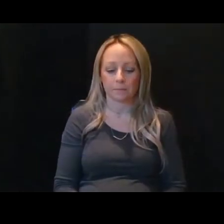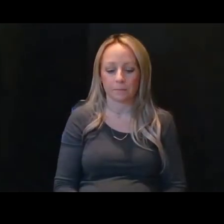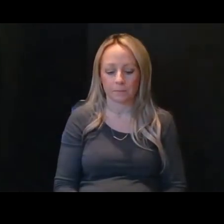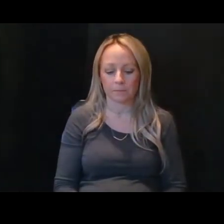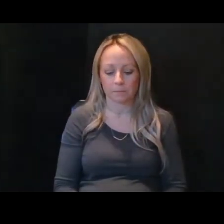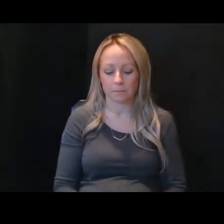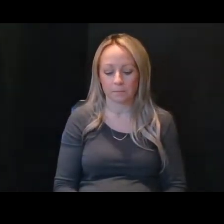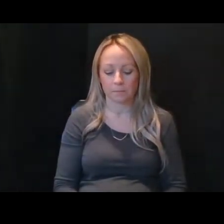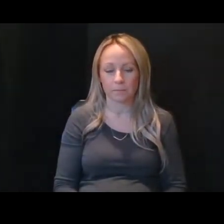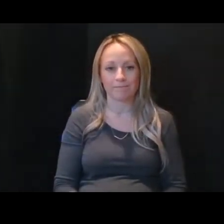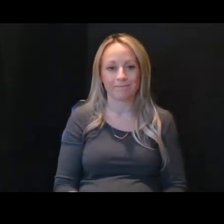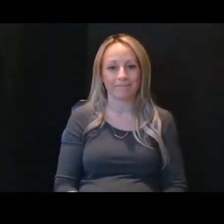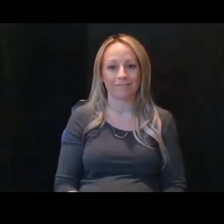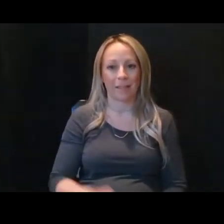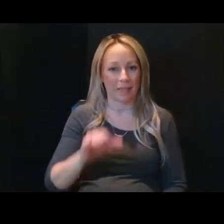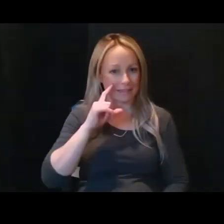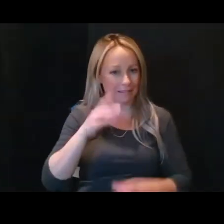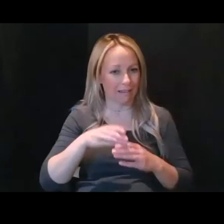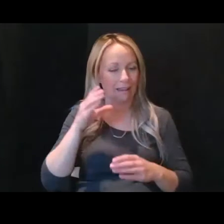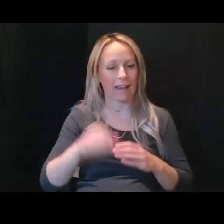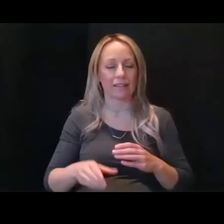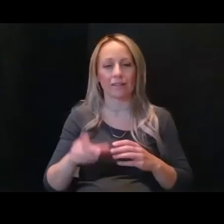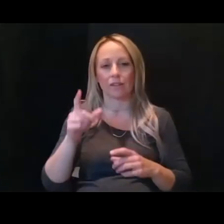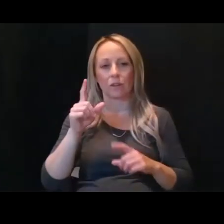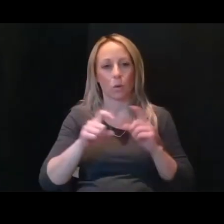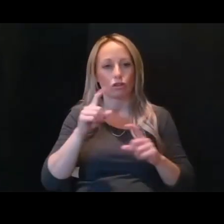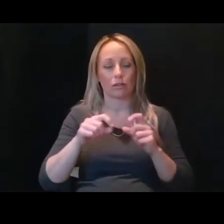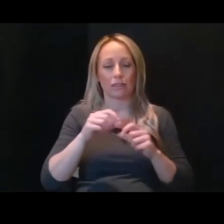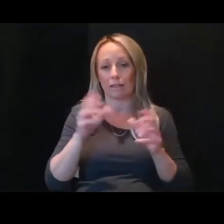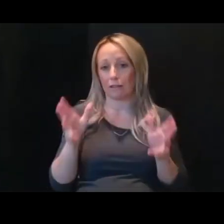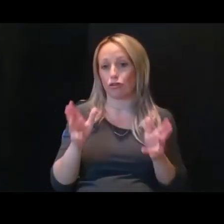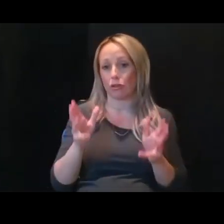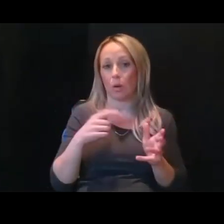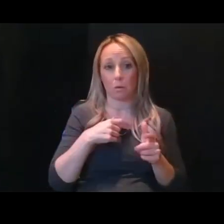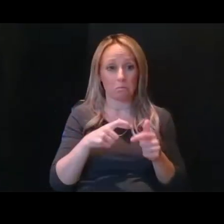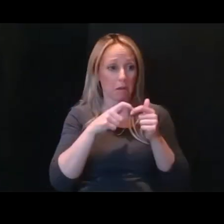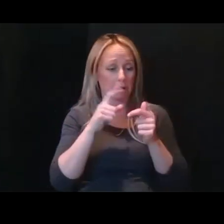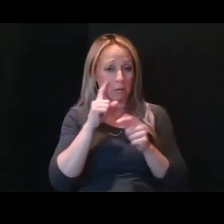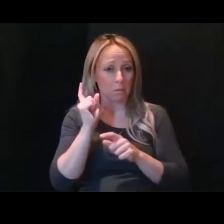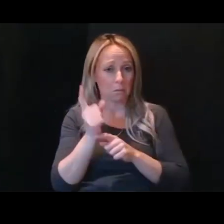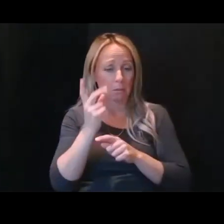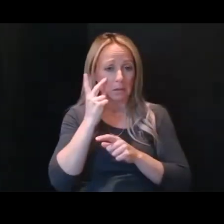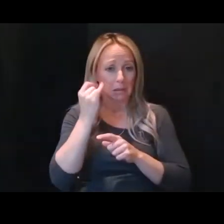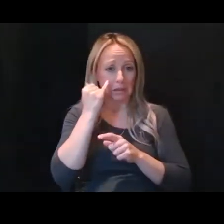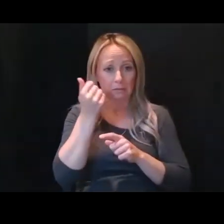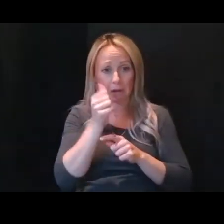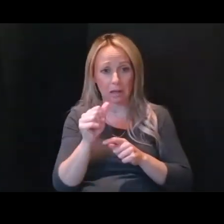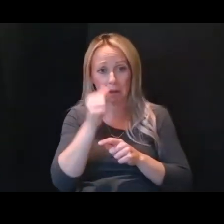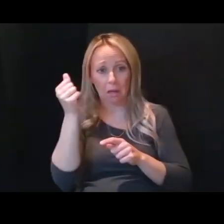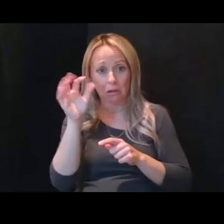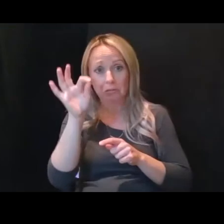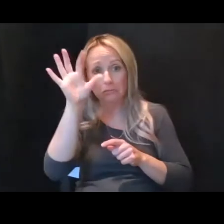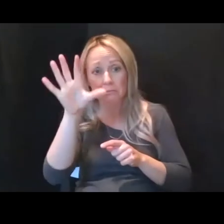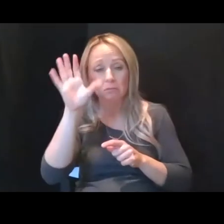That is the end of the questions in the chat right now. We'll pause here for a couple of seconds to see if anything else pops